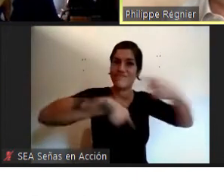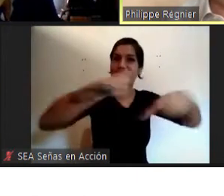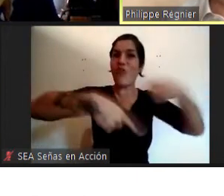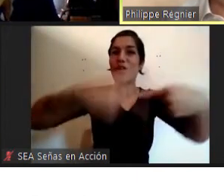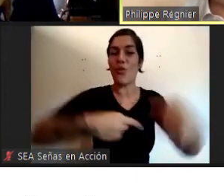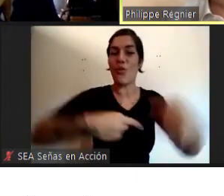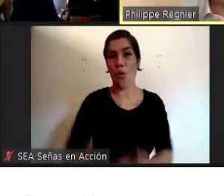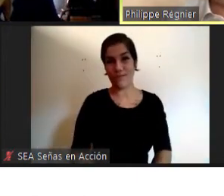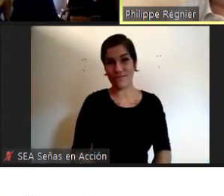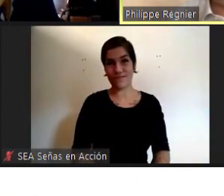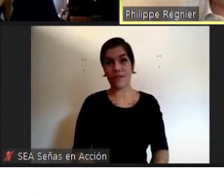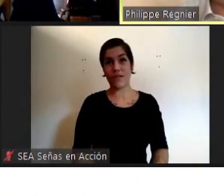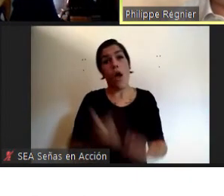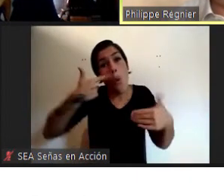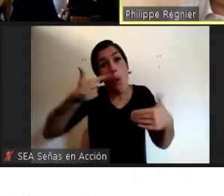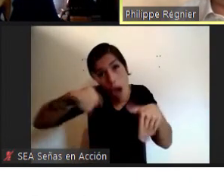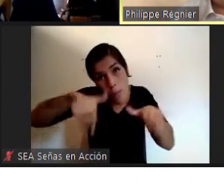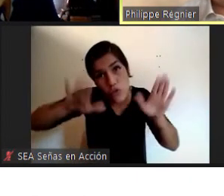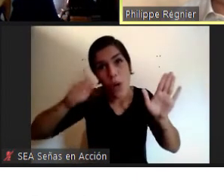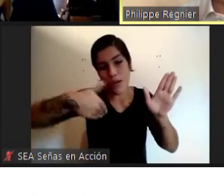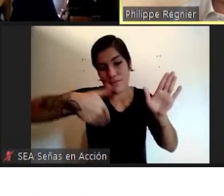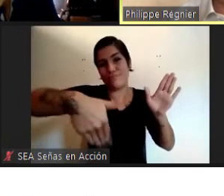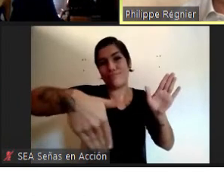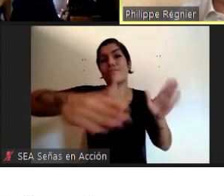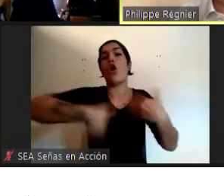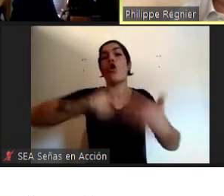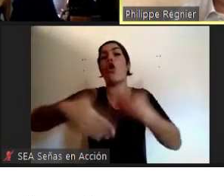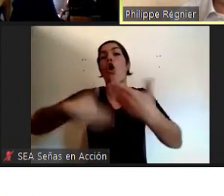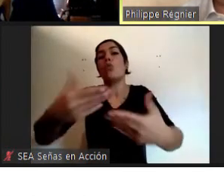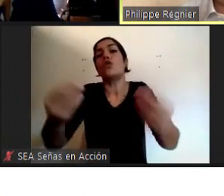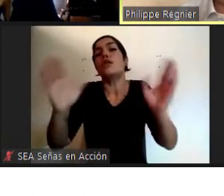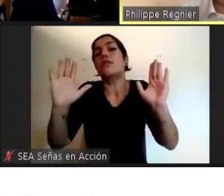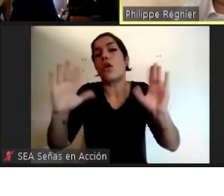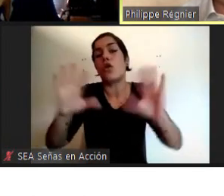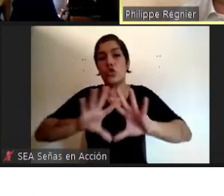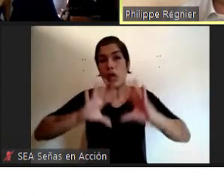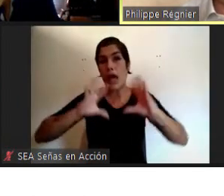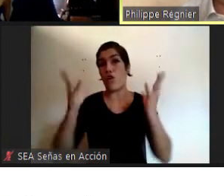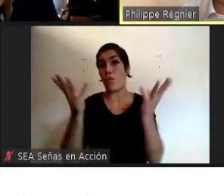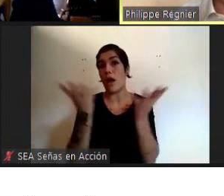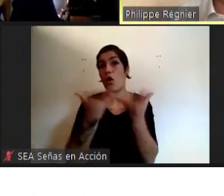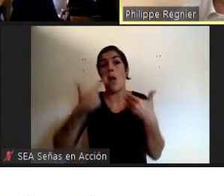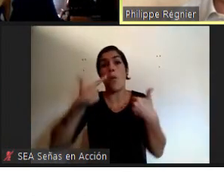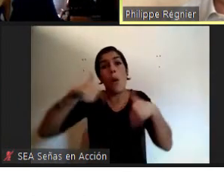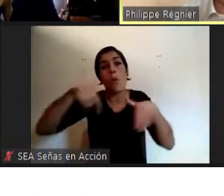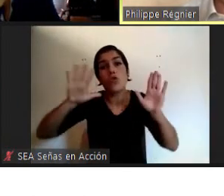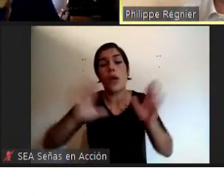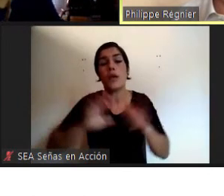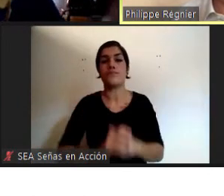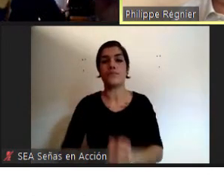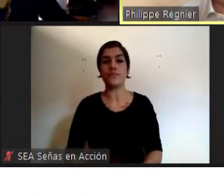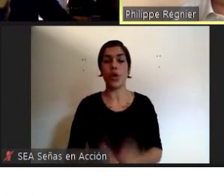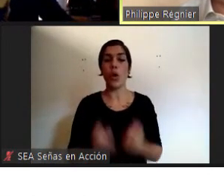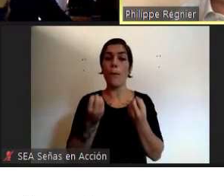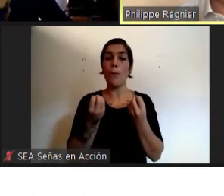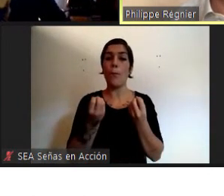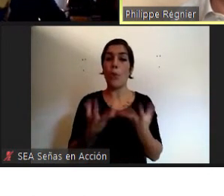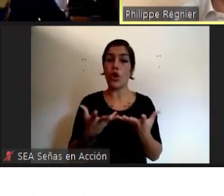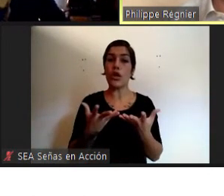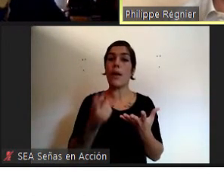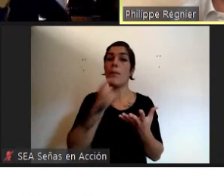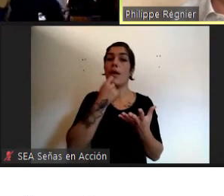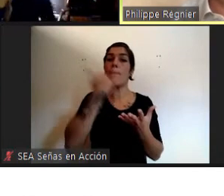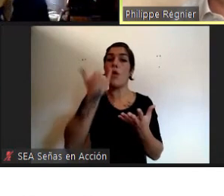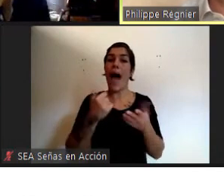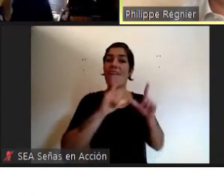the virtual world. So we're going to see what gets developed. Why would that be so?